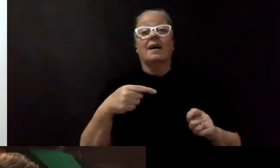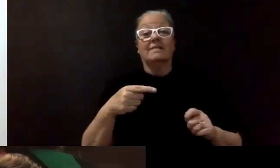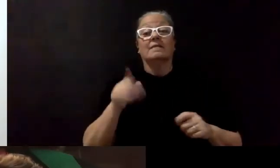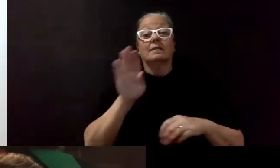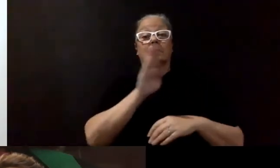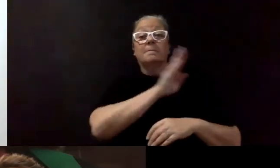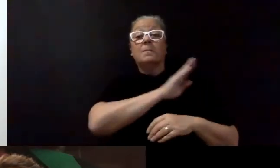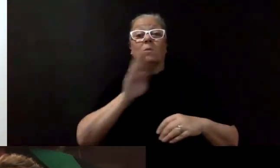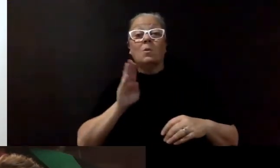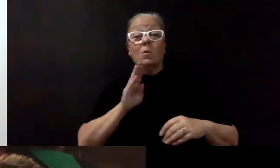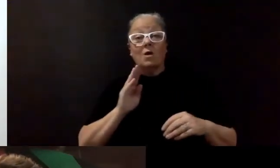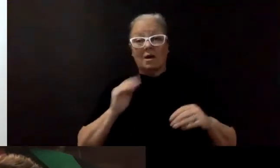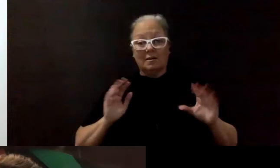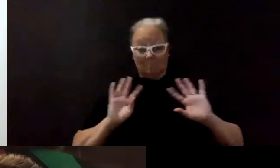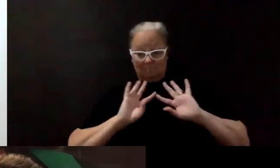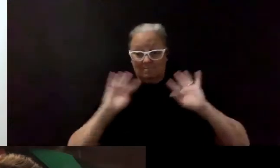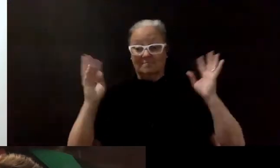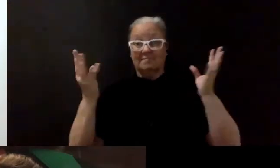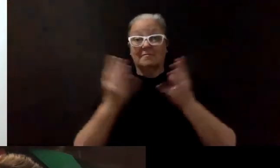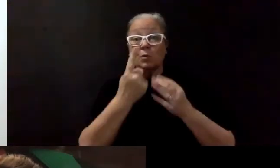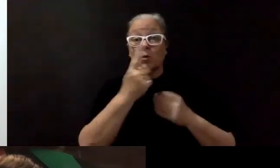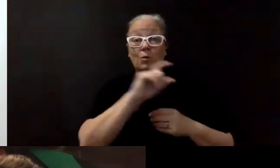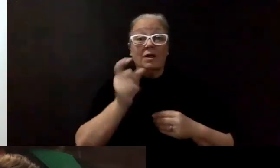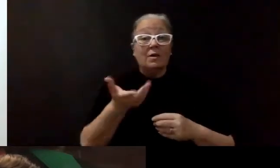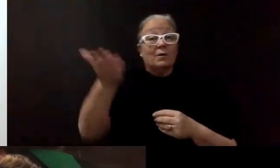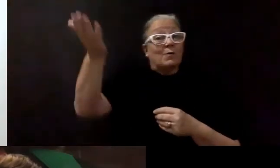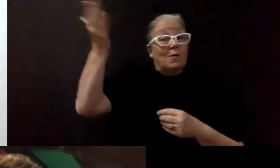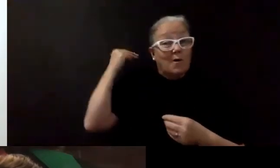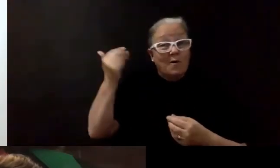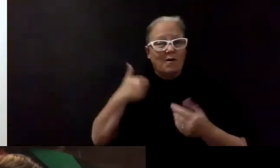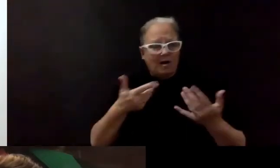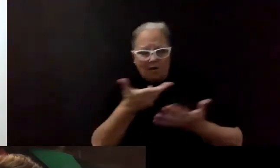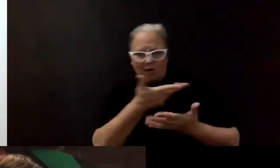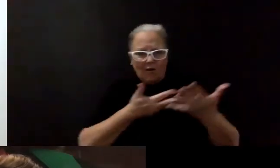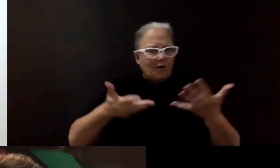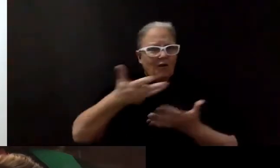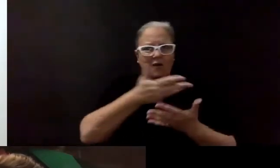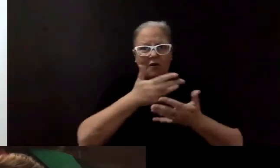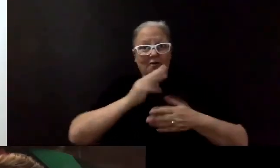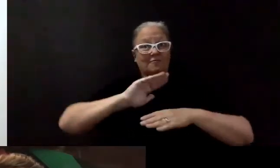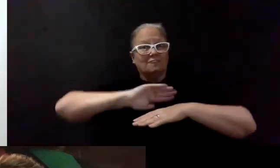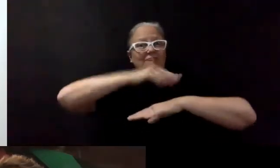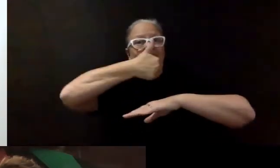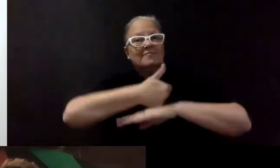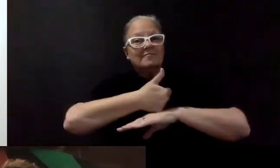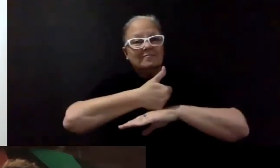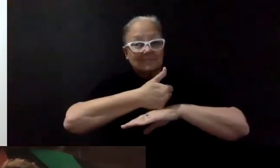incredible. Very, very grateful to them for coming on board, especially such a difficult time.